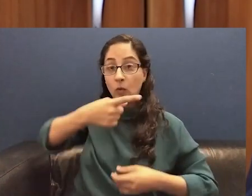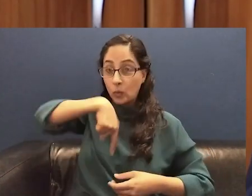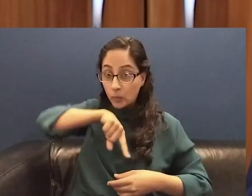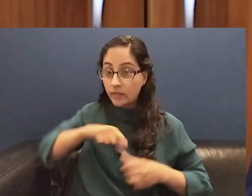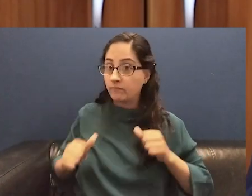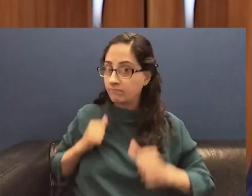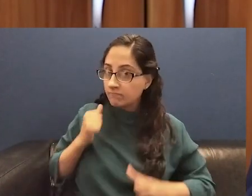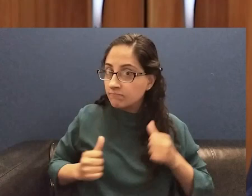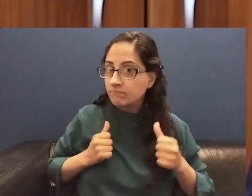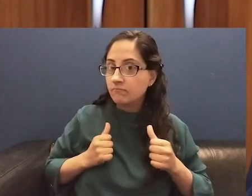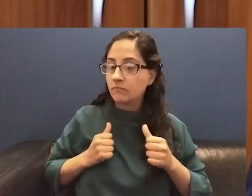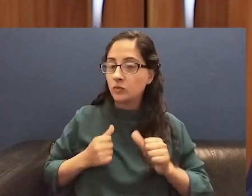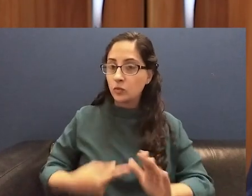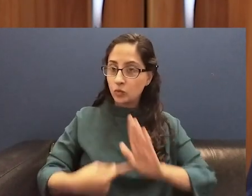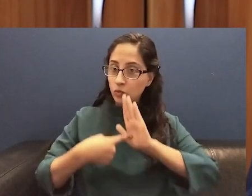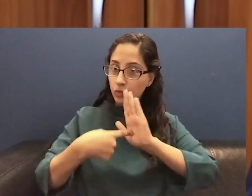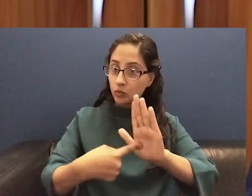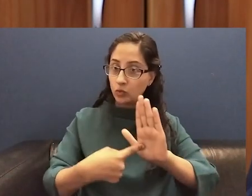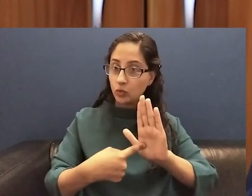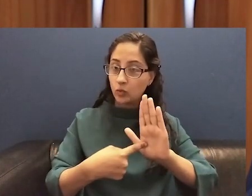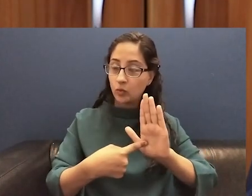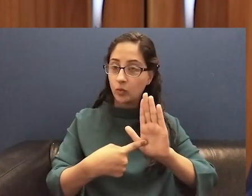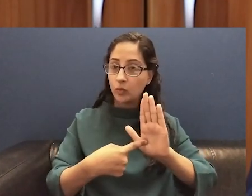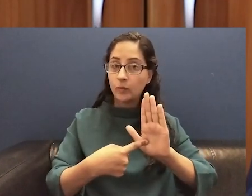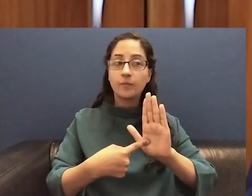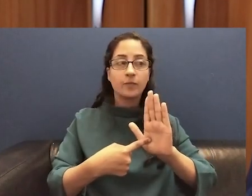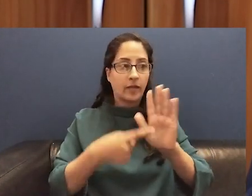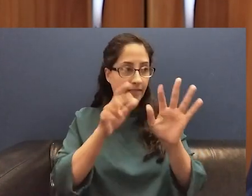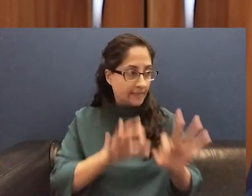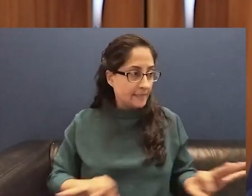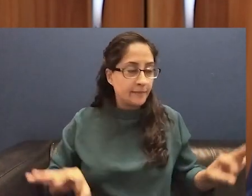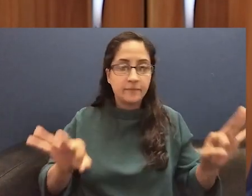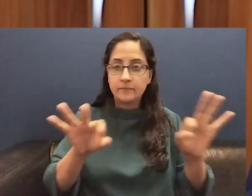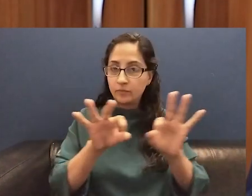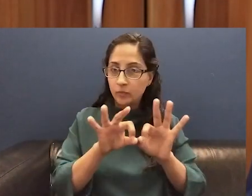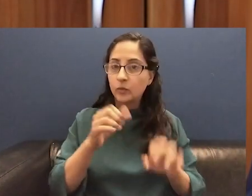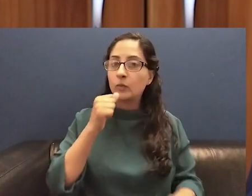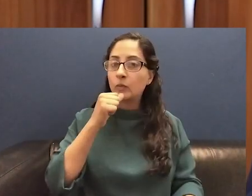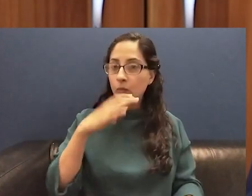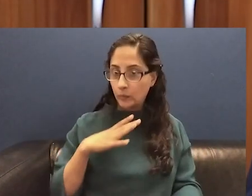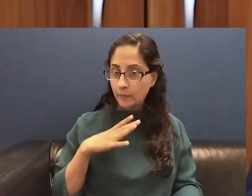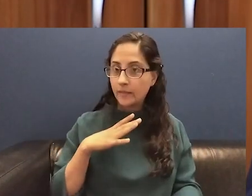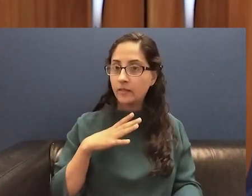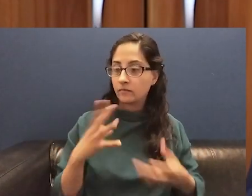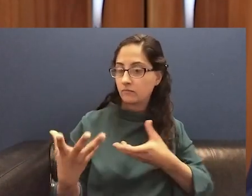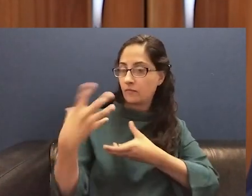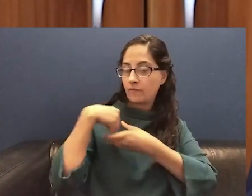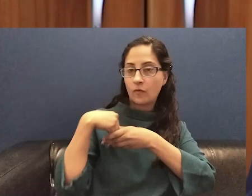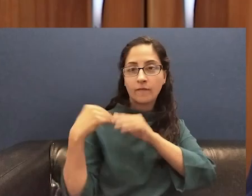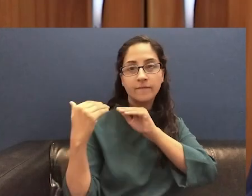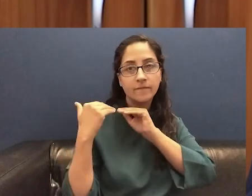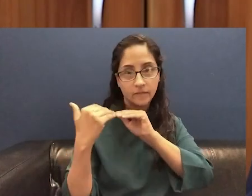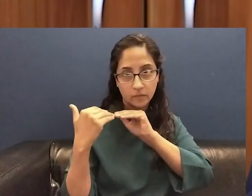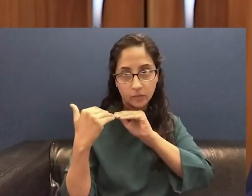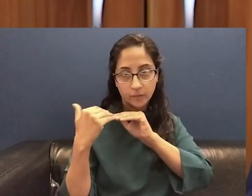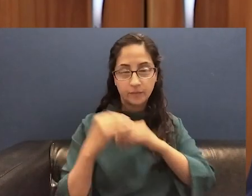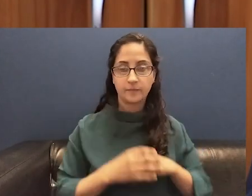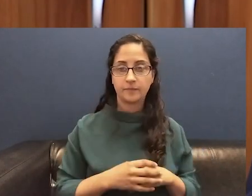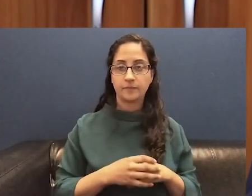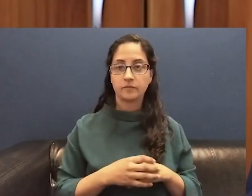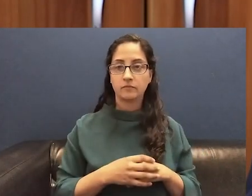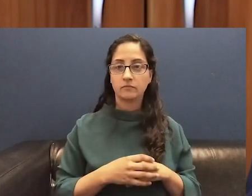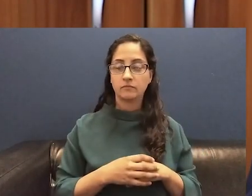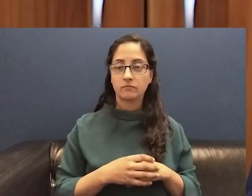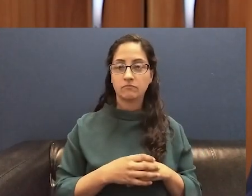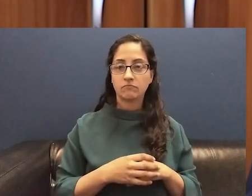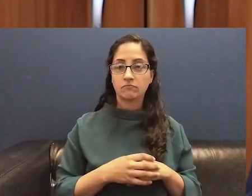colleagues in our work. It's not symbolic. It's not just about numbers. It really matters. Without